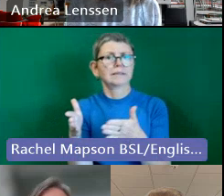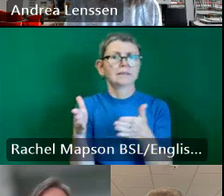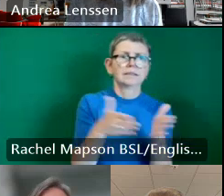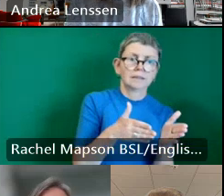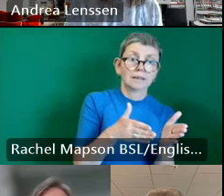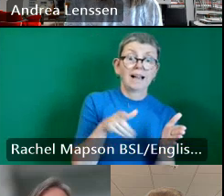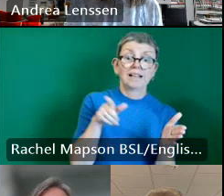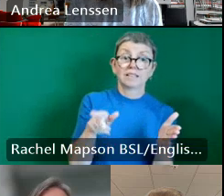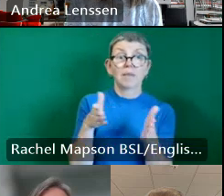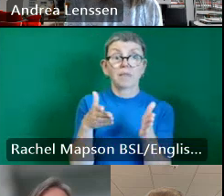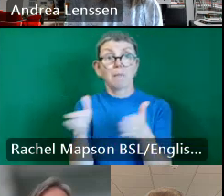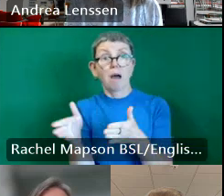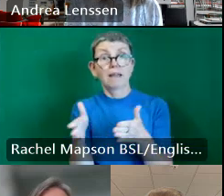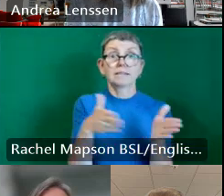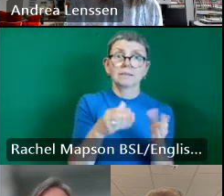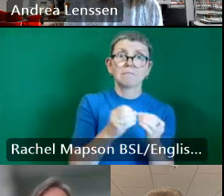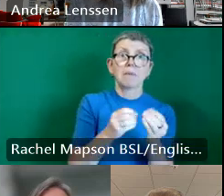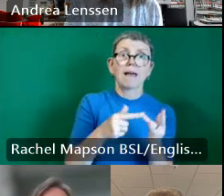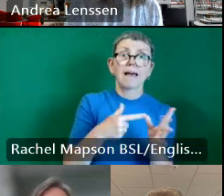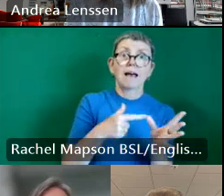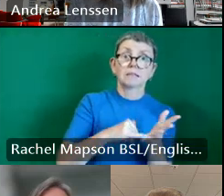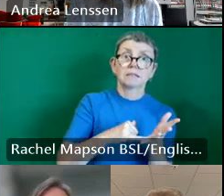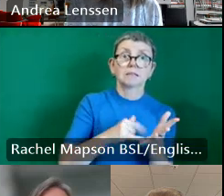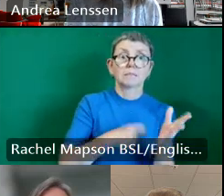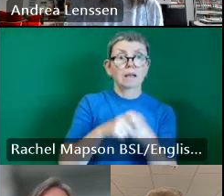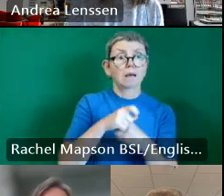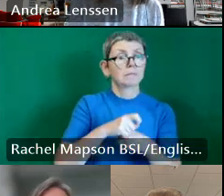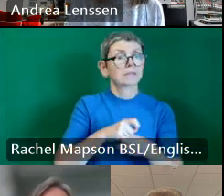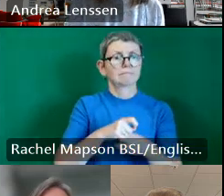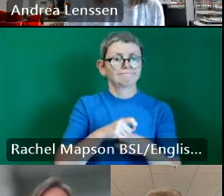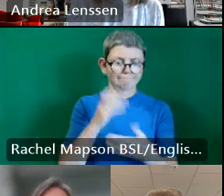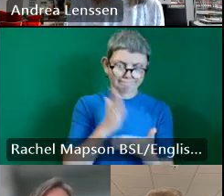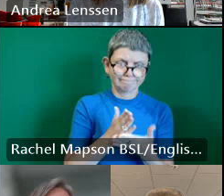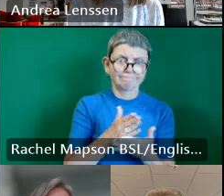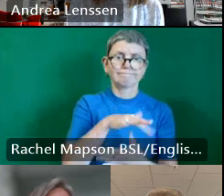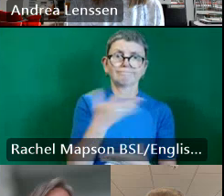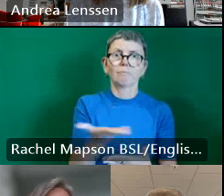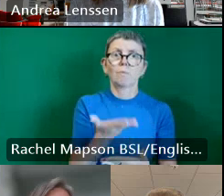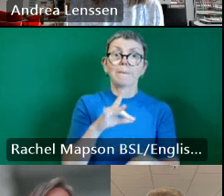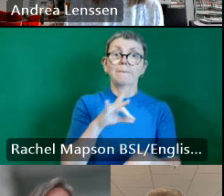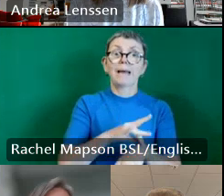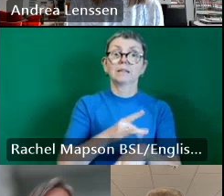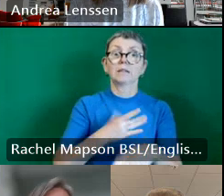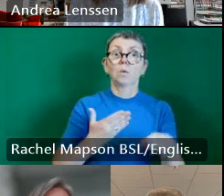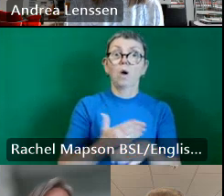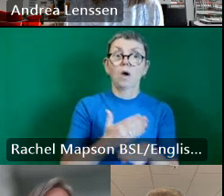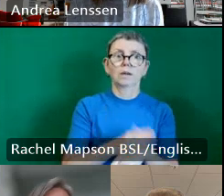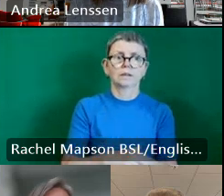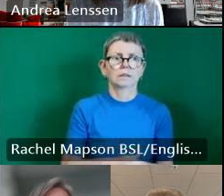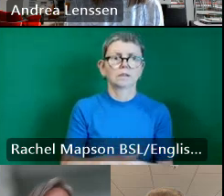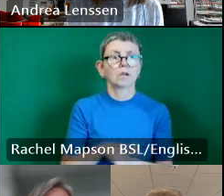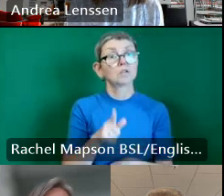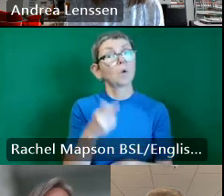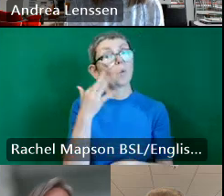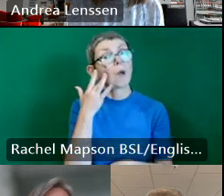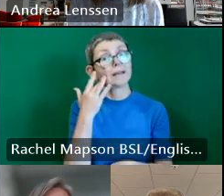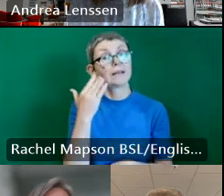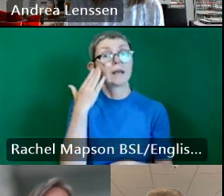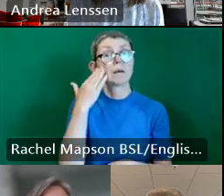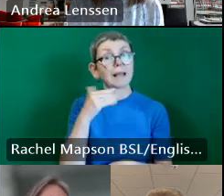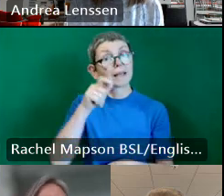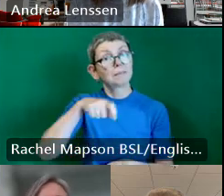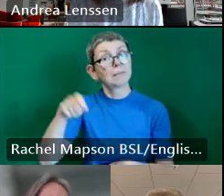practices. So this was a study of racial bias among physicians. Recent studies suggested that even when Blacks gain access to the